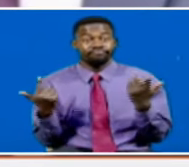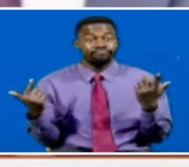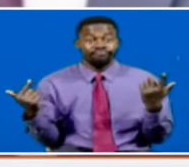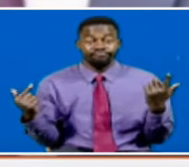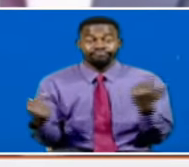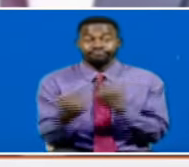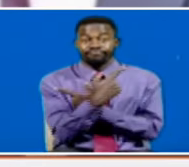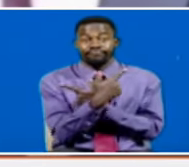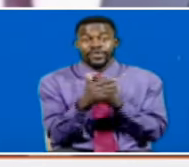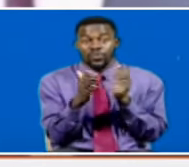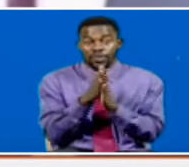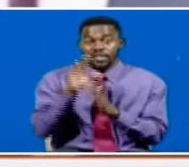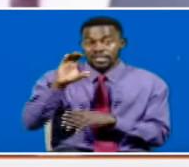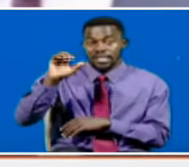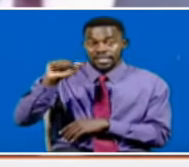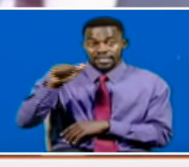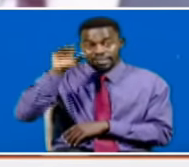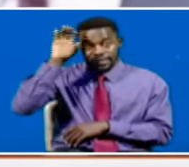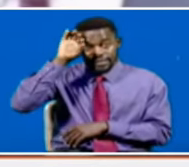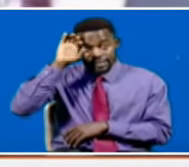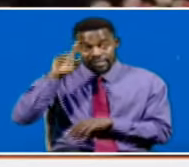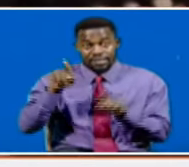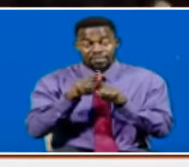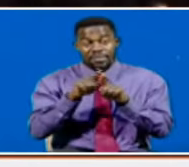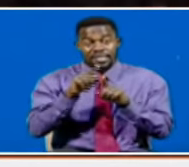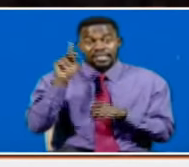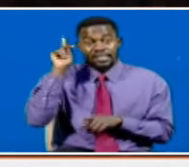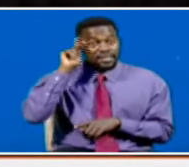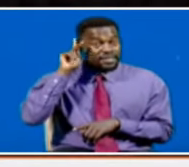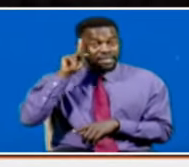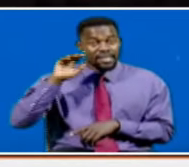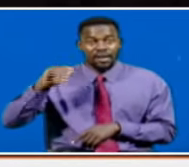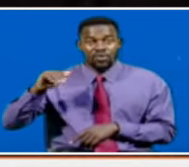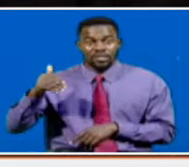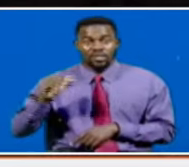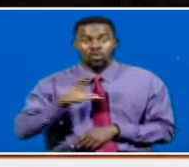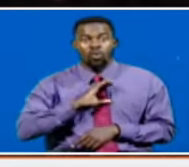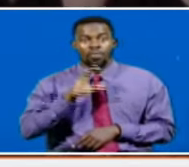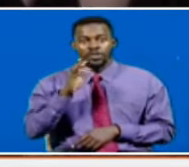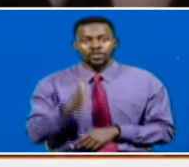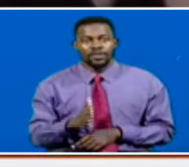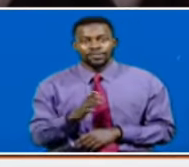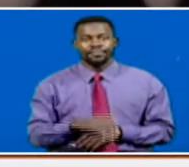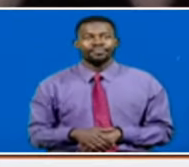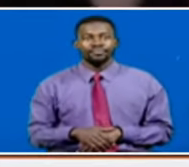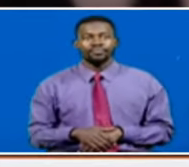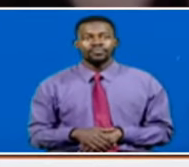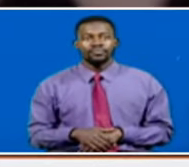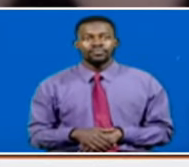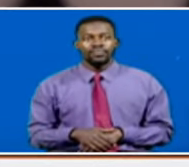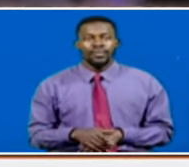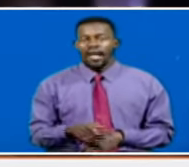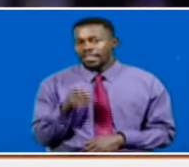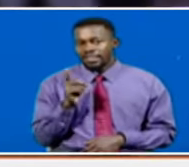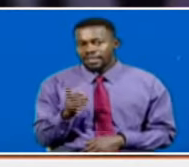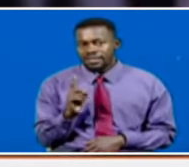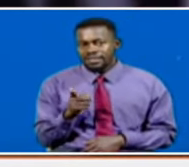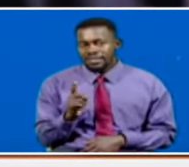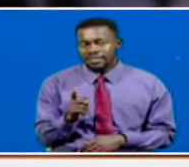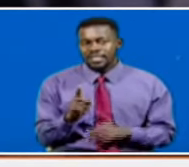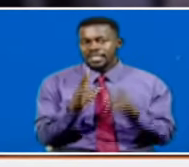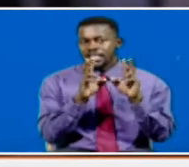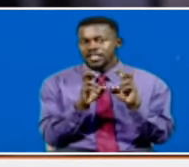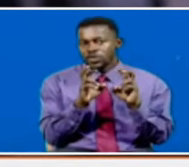Education Ezekiel Machogu and Kisii County Commissioner. Hii mambo shilingi 400 500 inasumbushwa hapo, hiyo